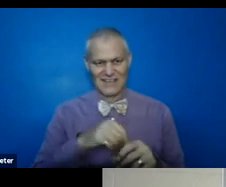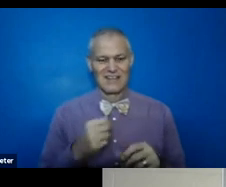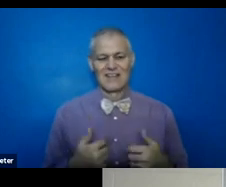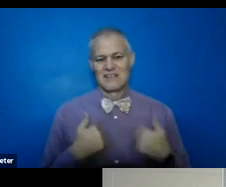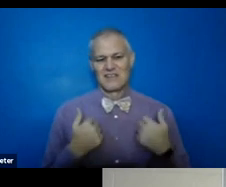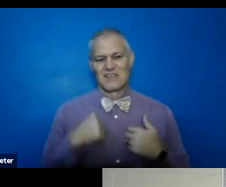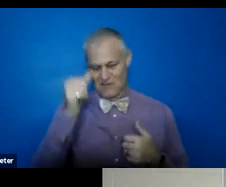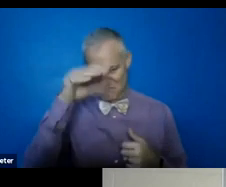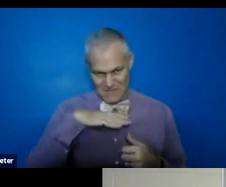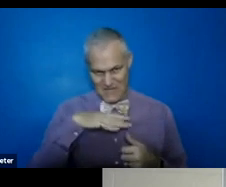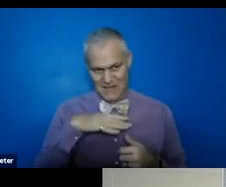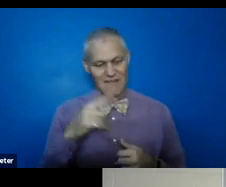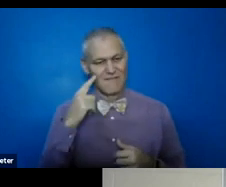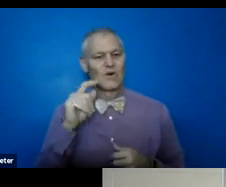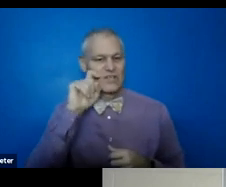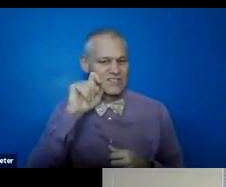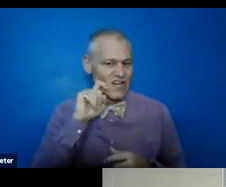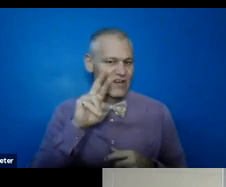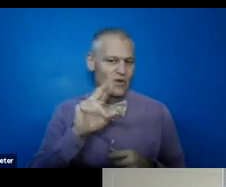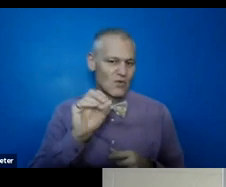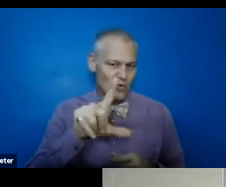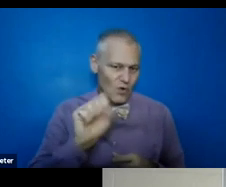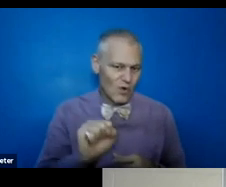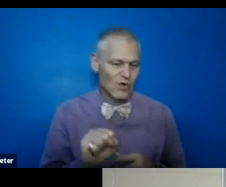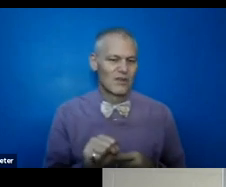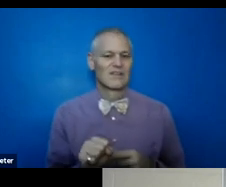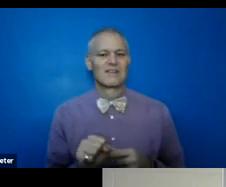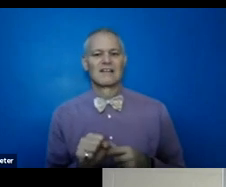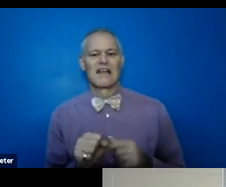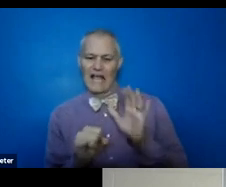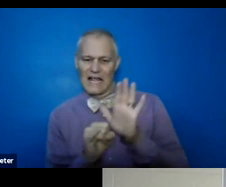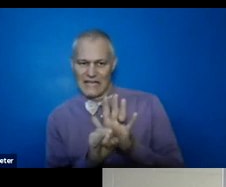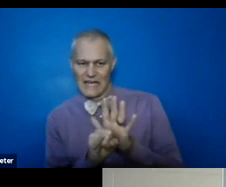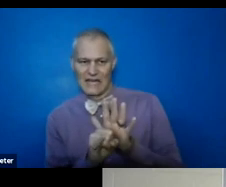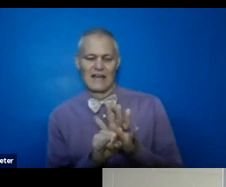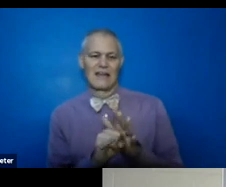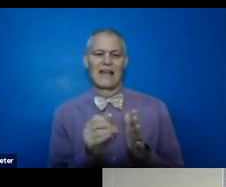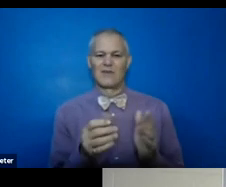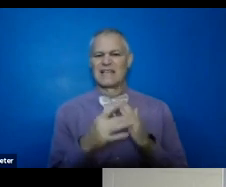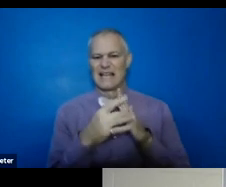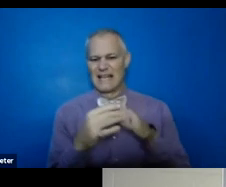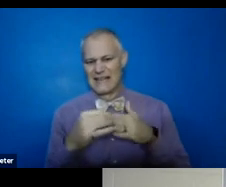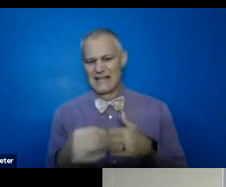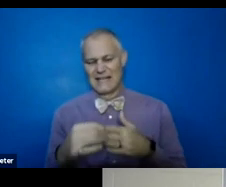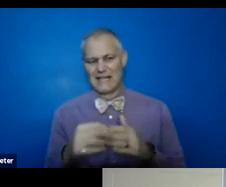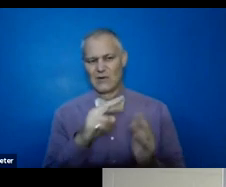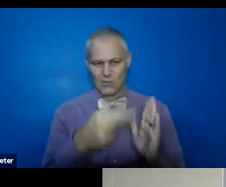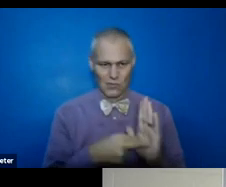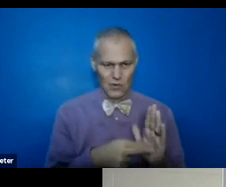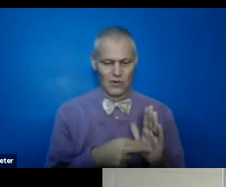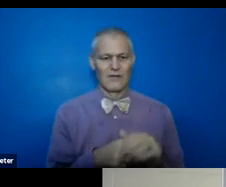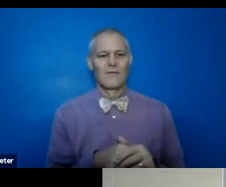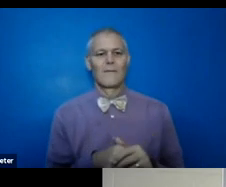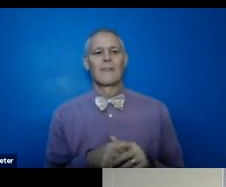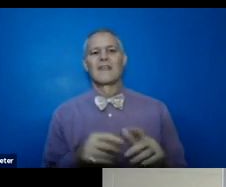kind of gender roles were being, like even what gender identity held the lead role, what sexual diversity was on